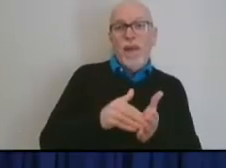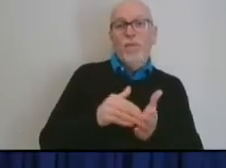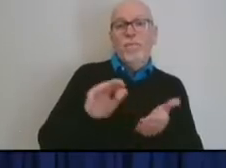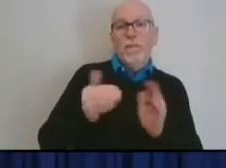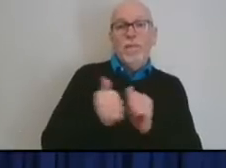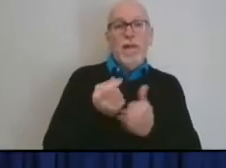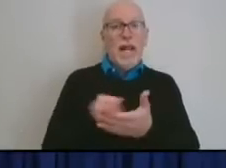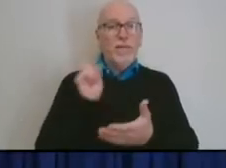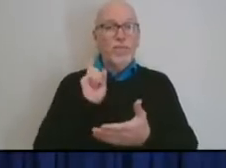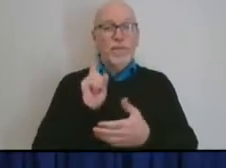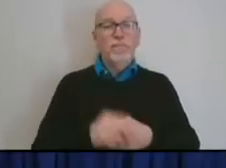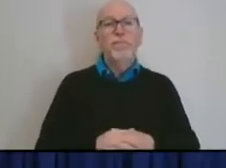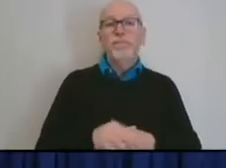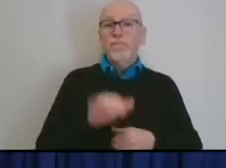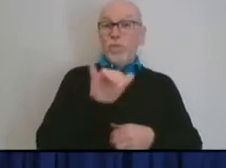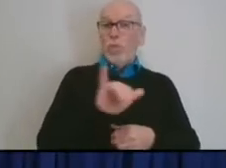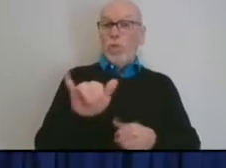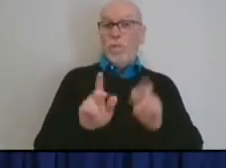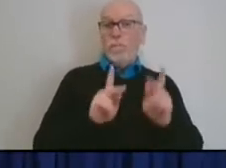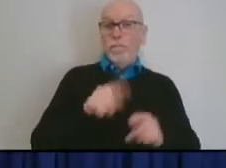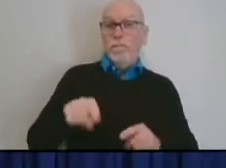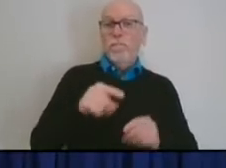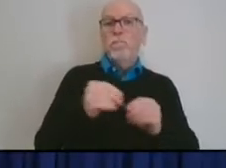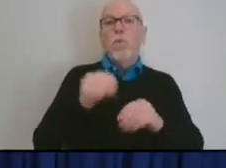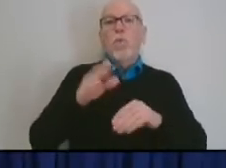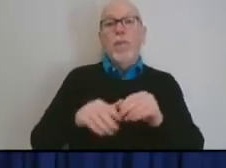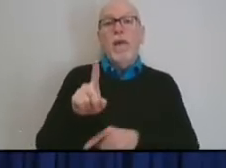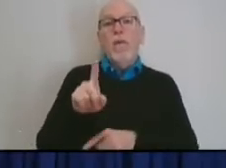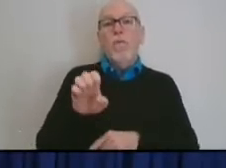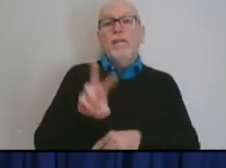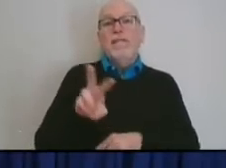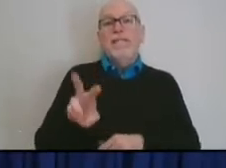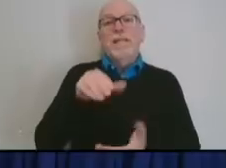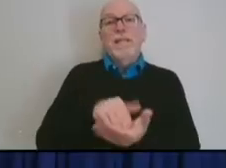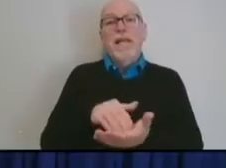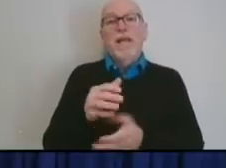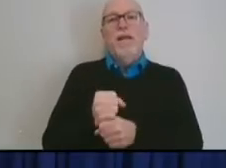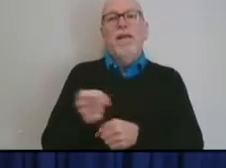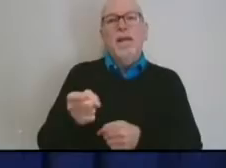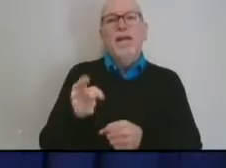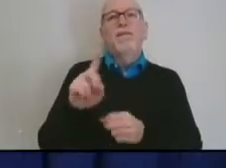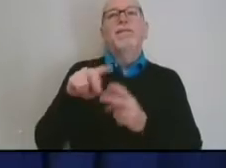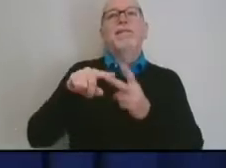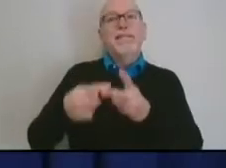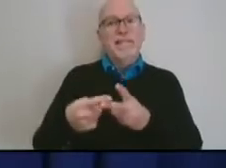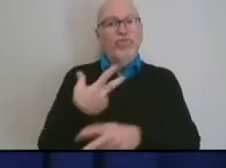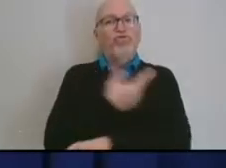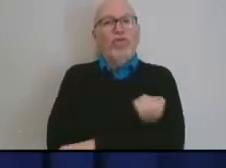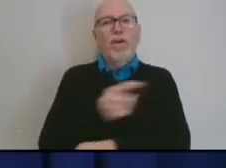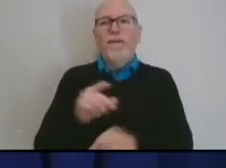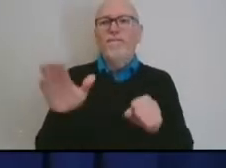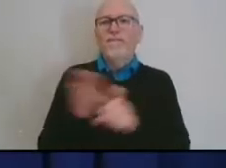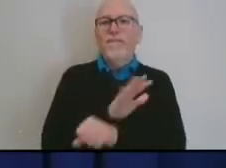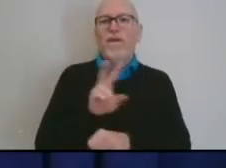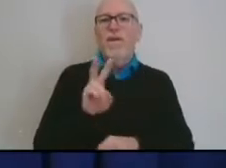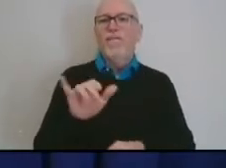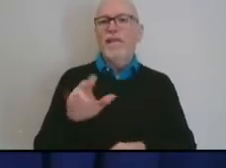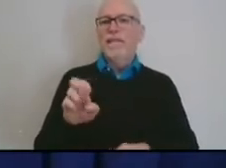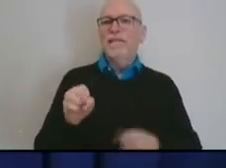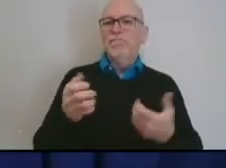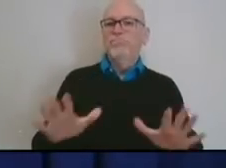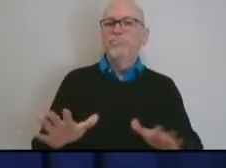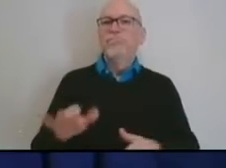week. Of those individuals, more than 166,000 have received both doses and are fully vaccinated. That